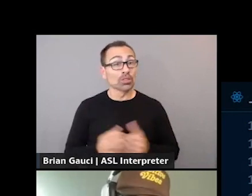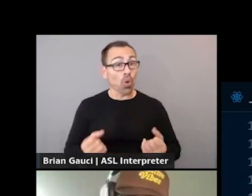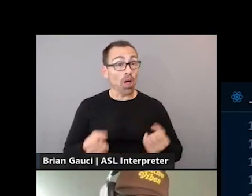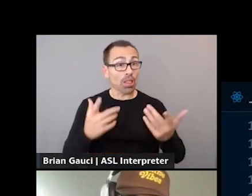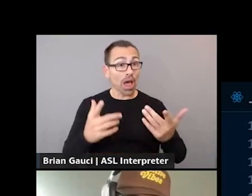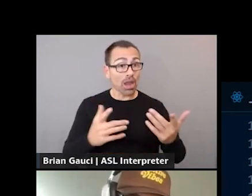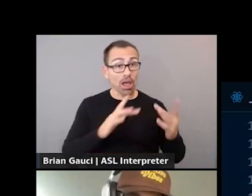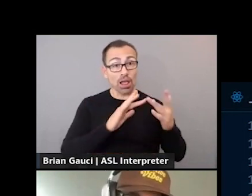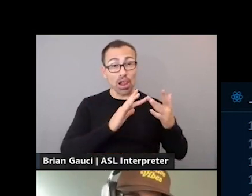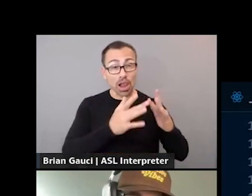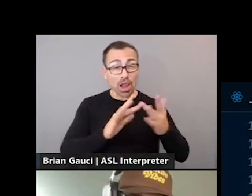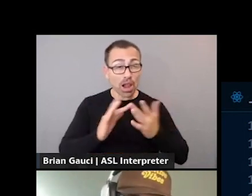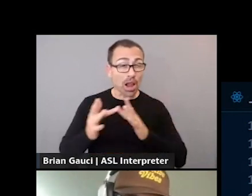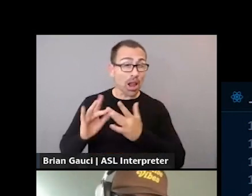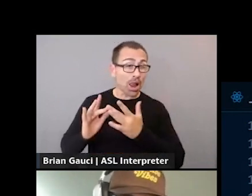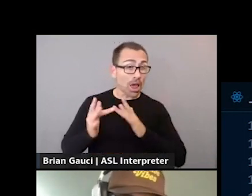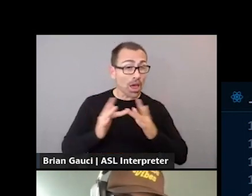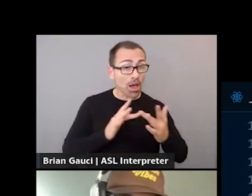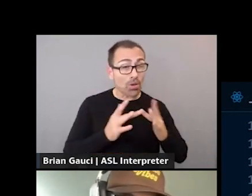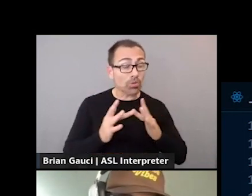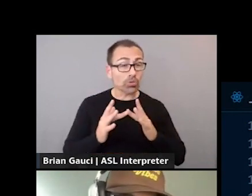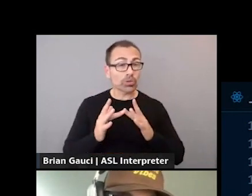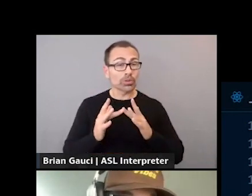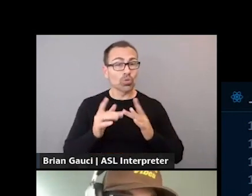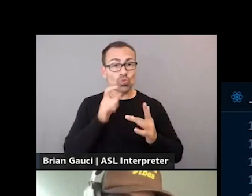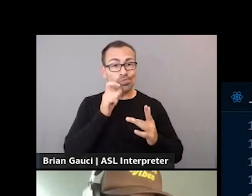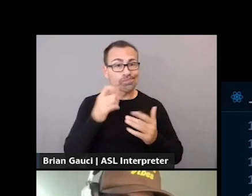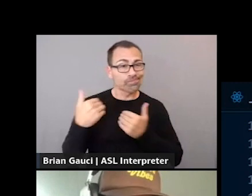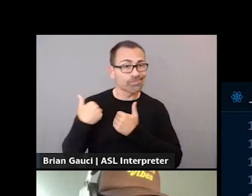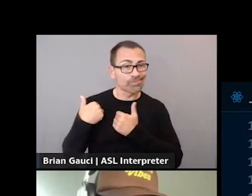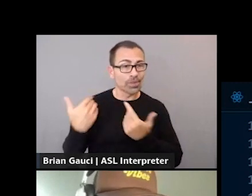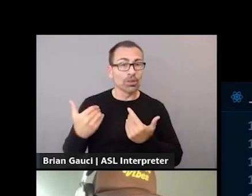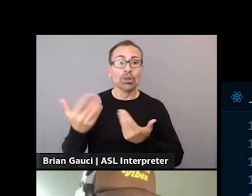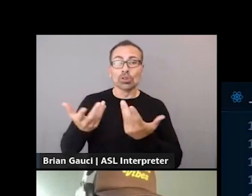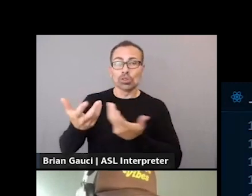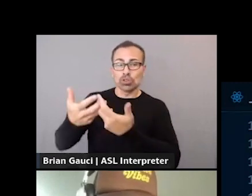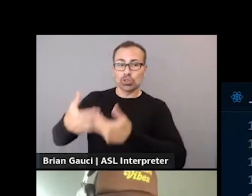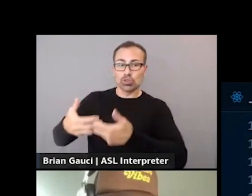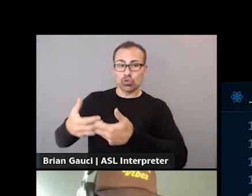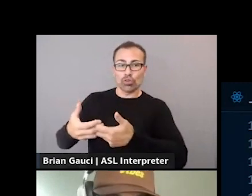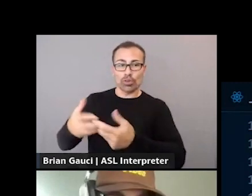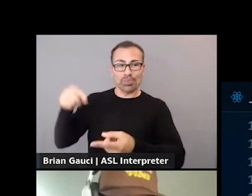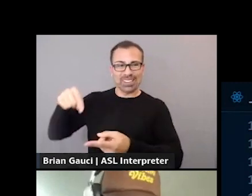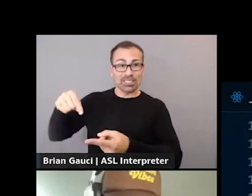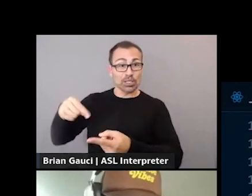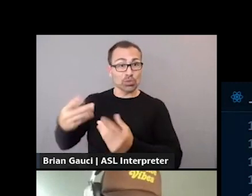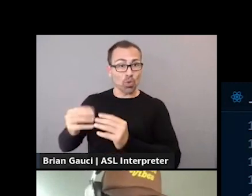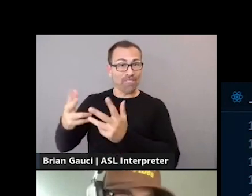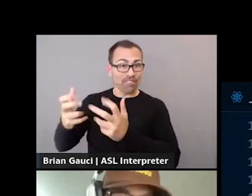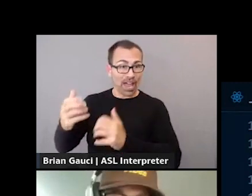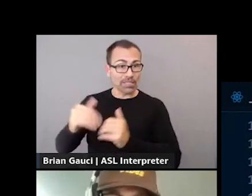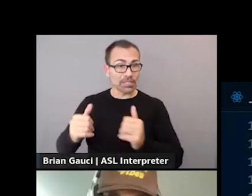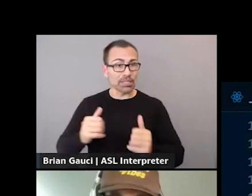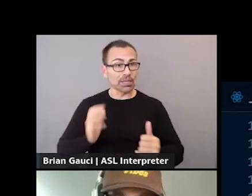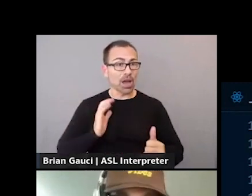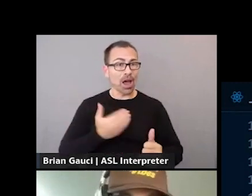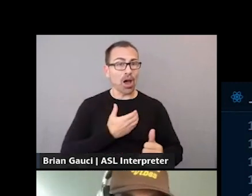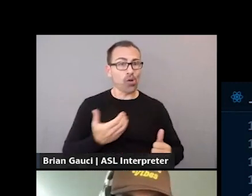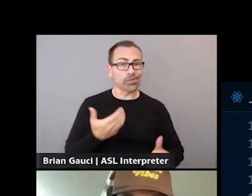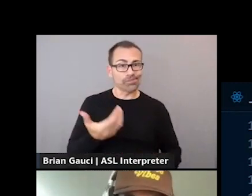networking right off to the server, where it's likely going to be a lot faster than a client application. That's one of the benefits, right? I love